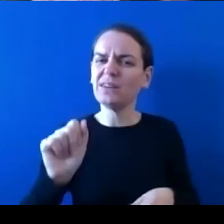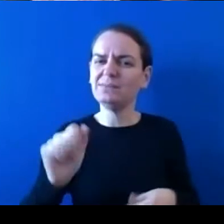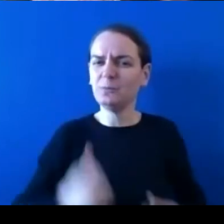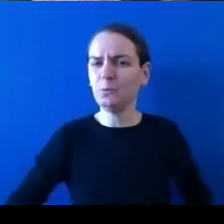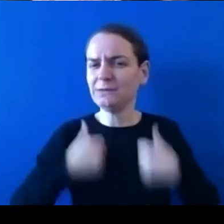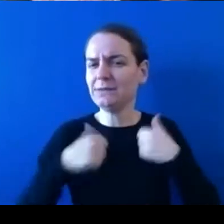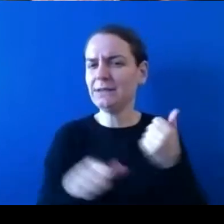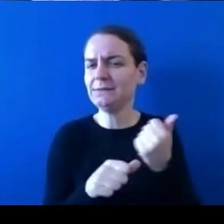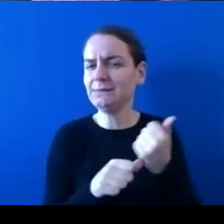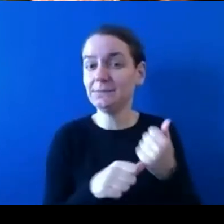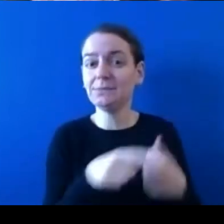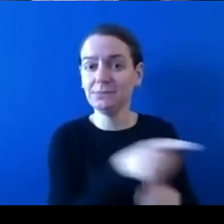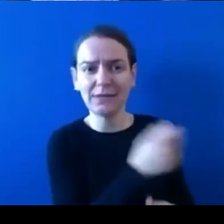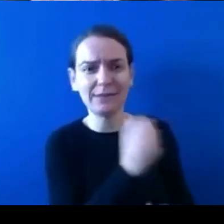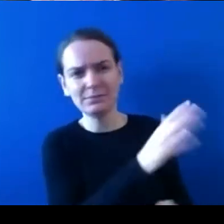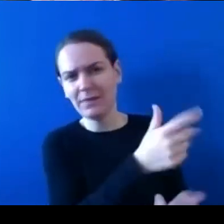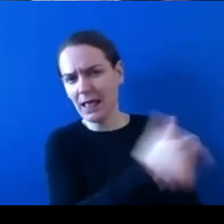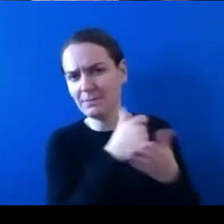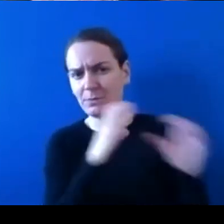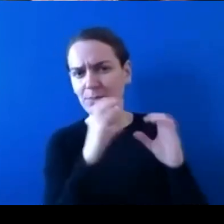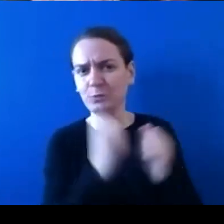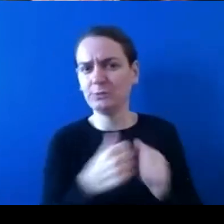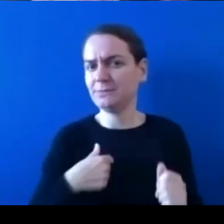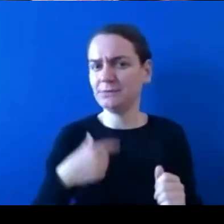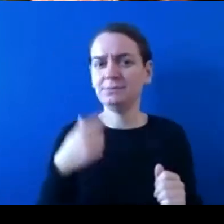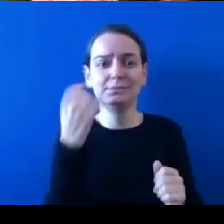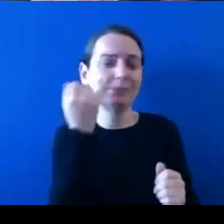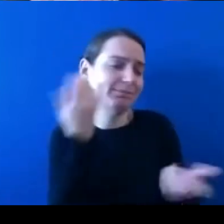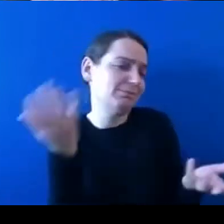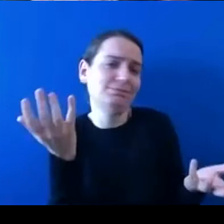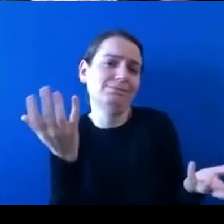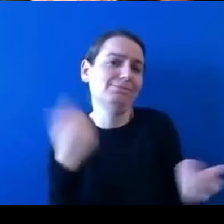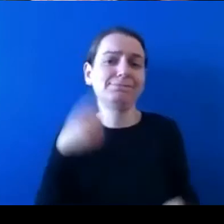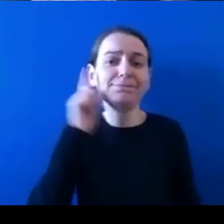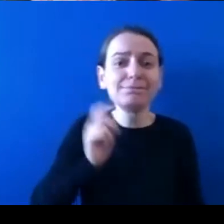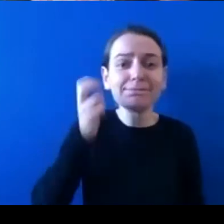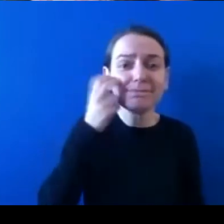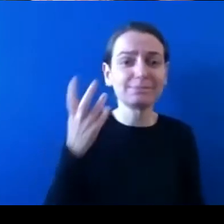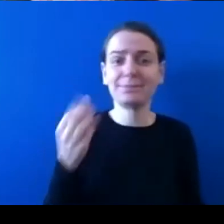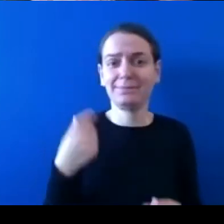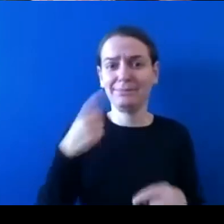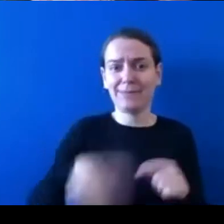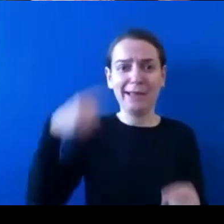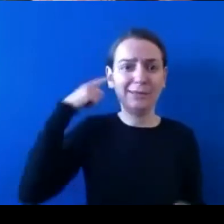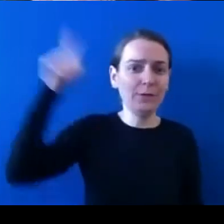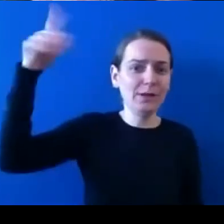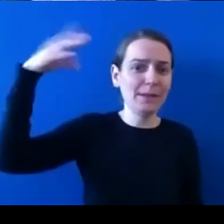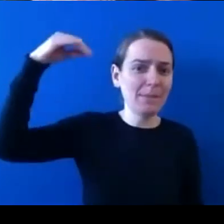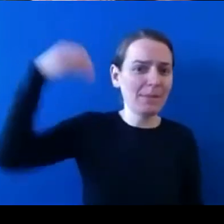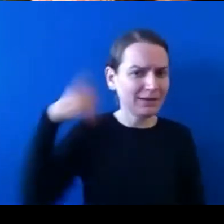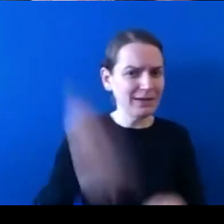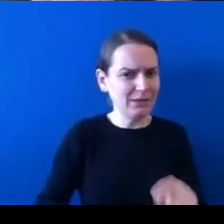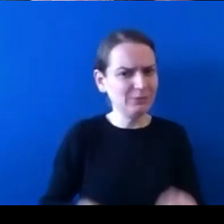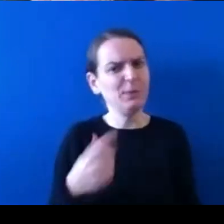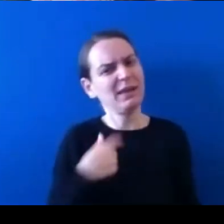of bathrooms in different dorms. They're hall or suite. This photograph is from a hall bathroom, which means